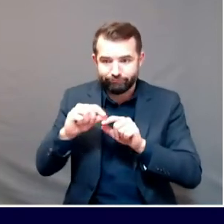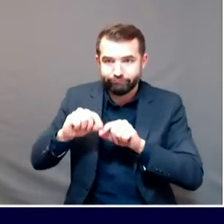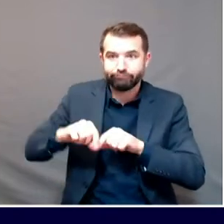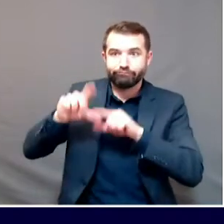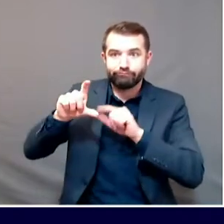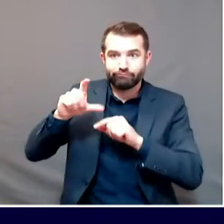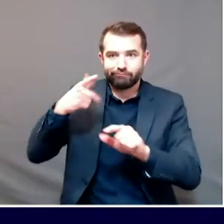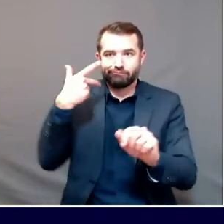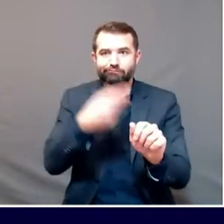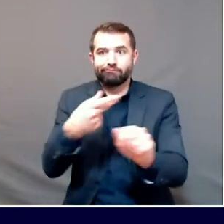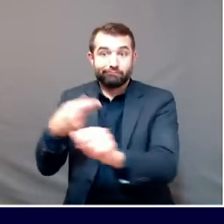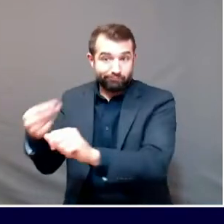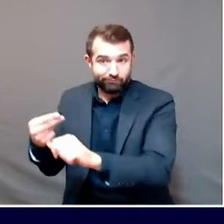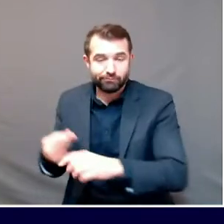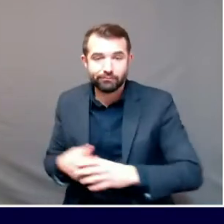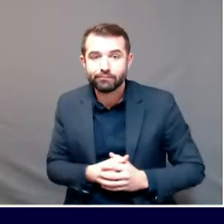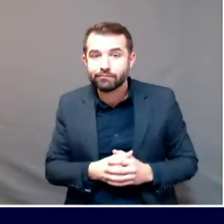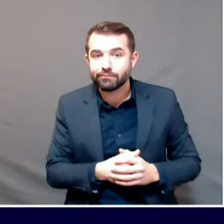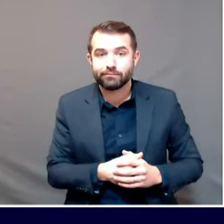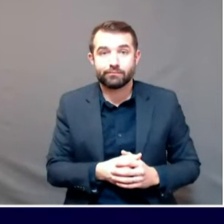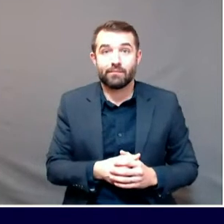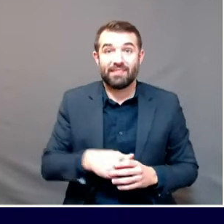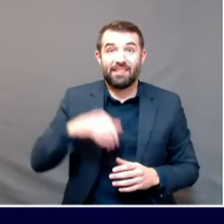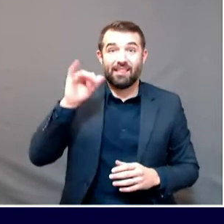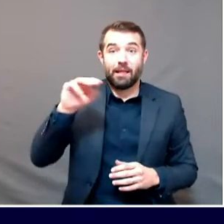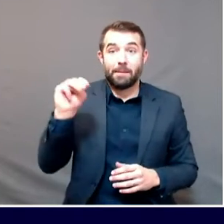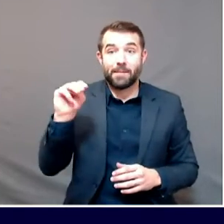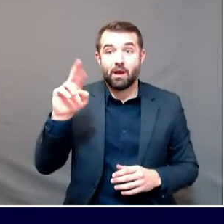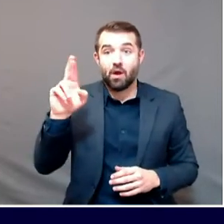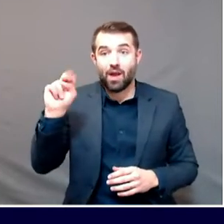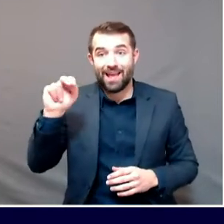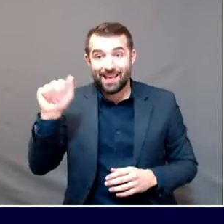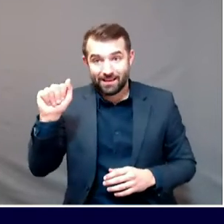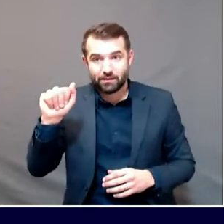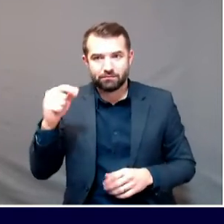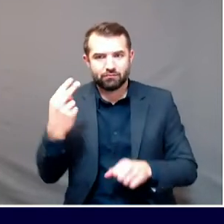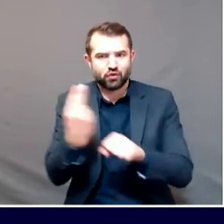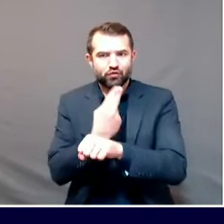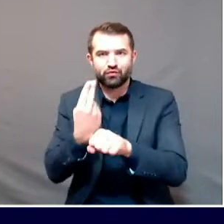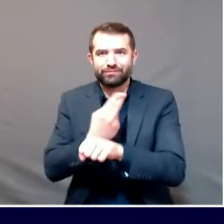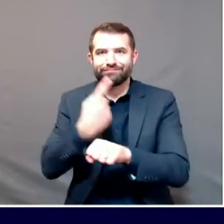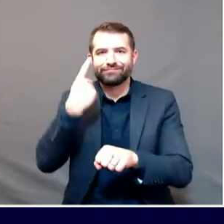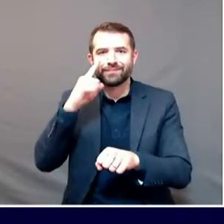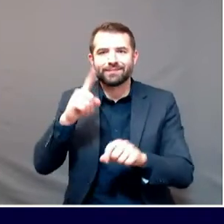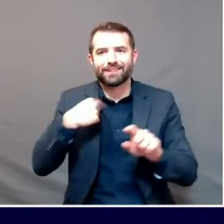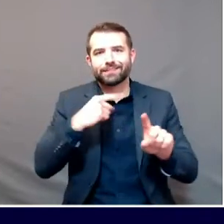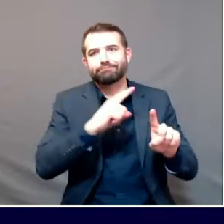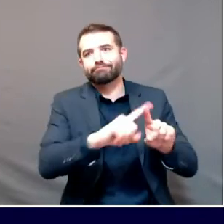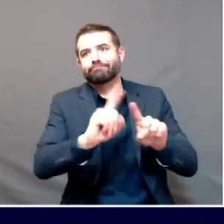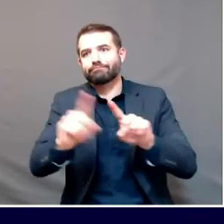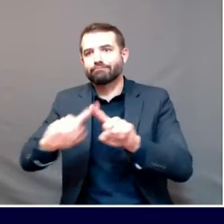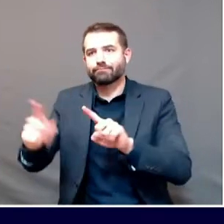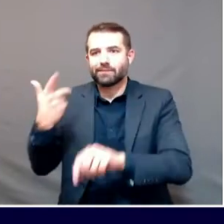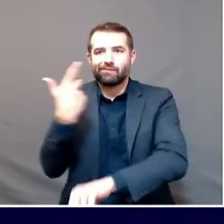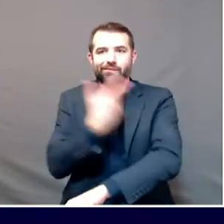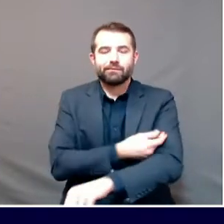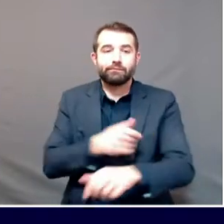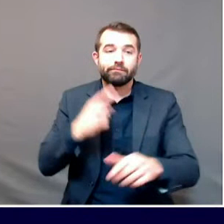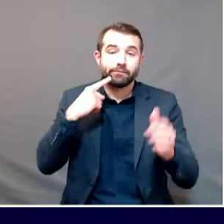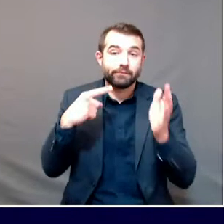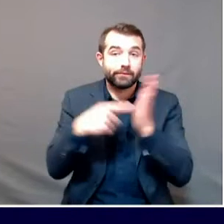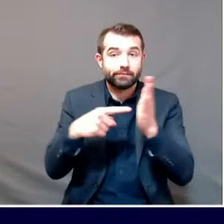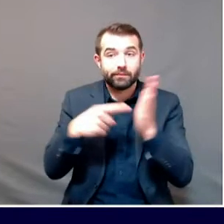other diseases, like, for example, rabies and Zika virus. Once you have that scaffolding